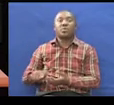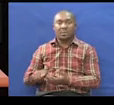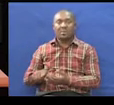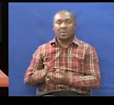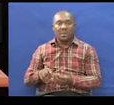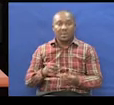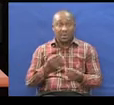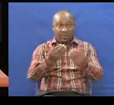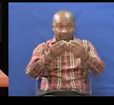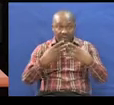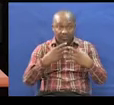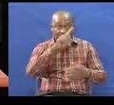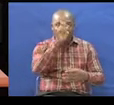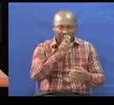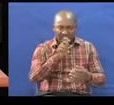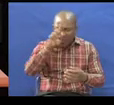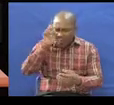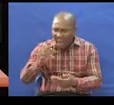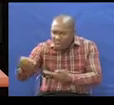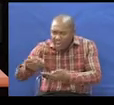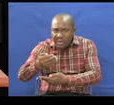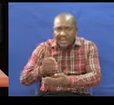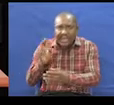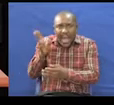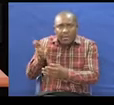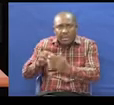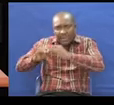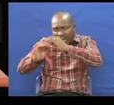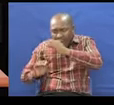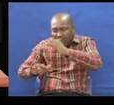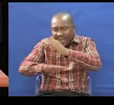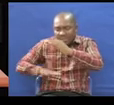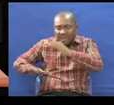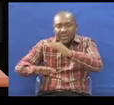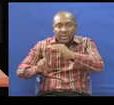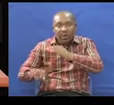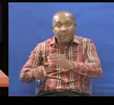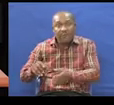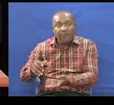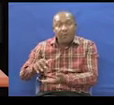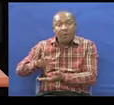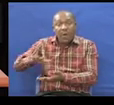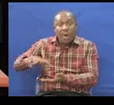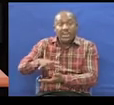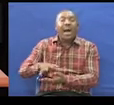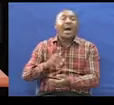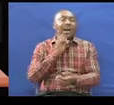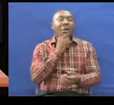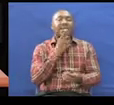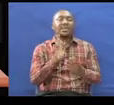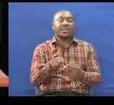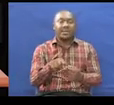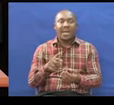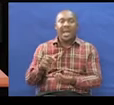question, explain why do we collect hydrogen by downward displacement of water, the answer is because